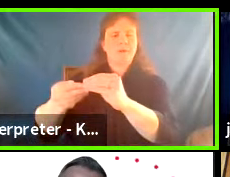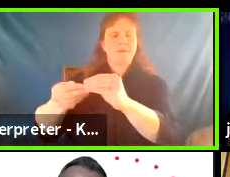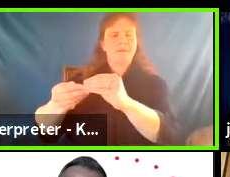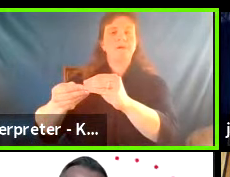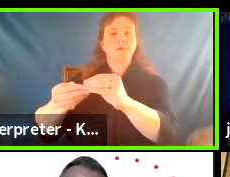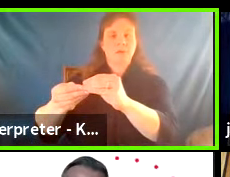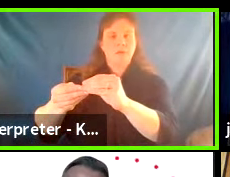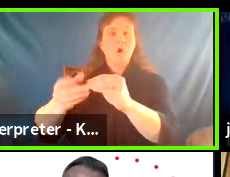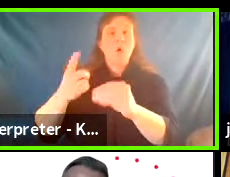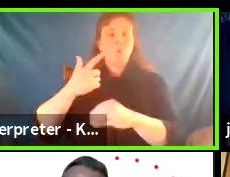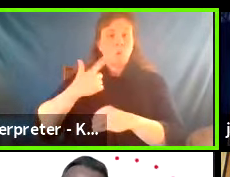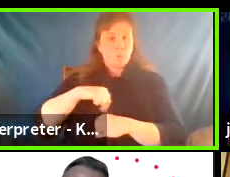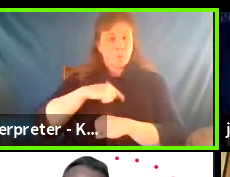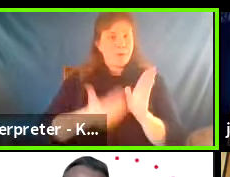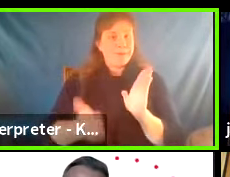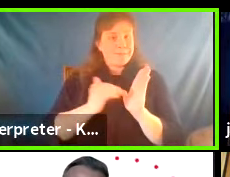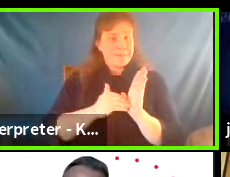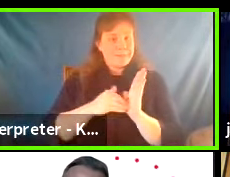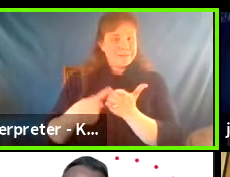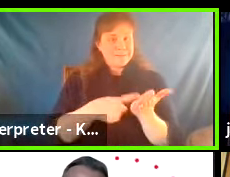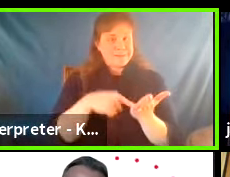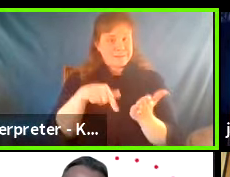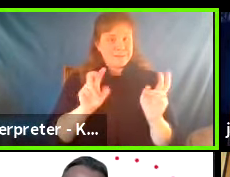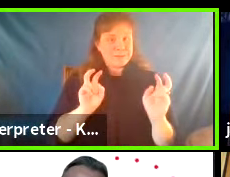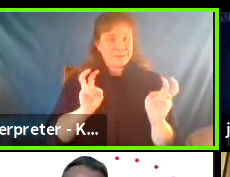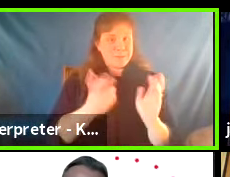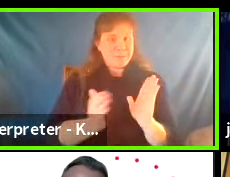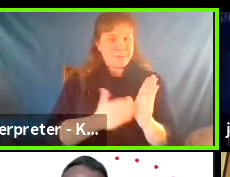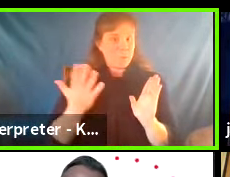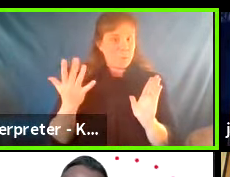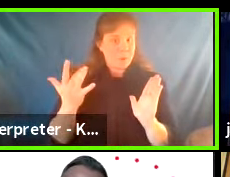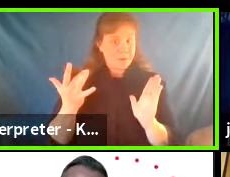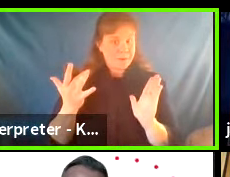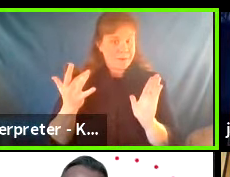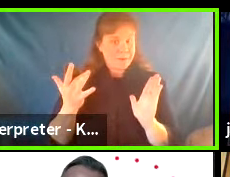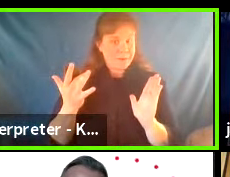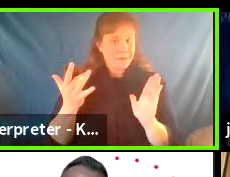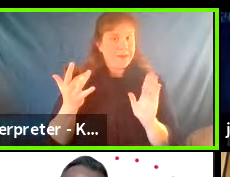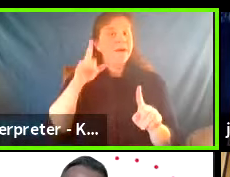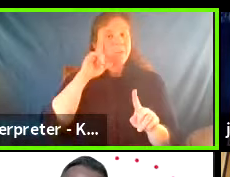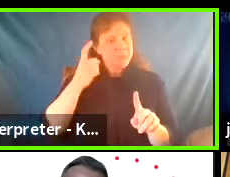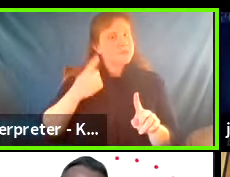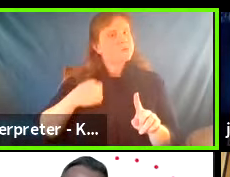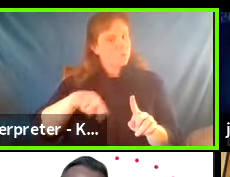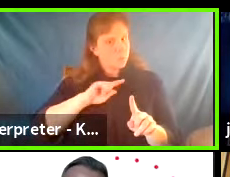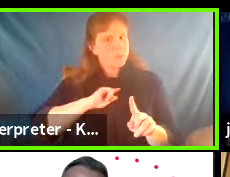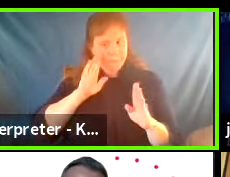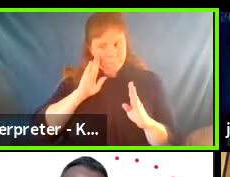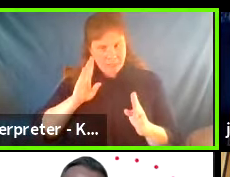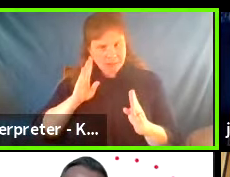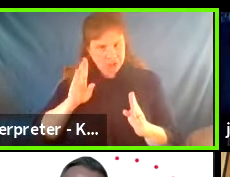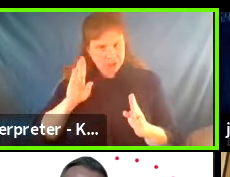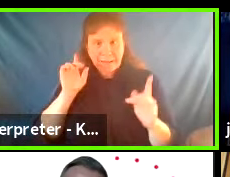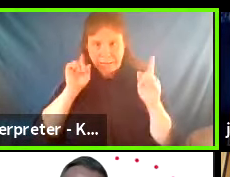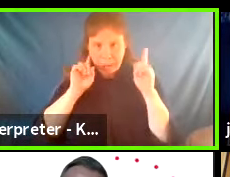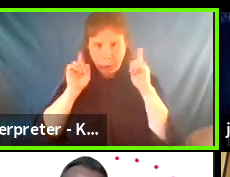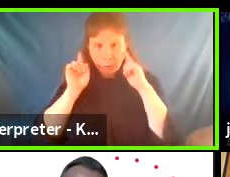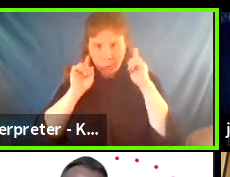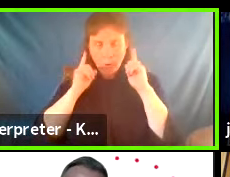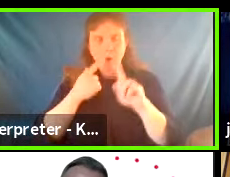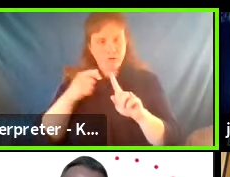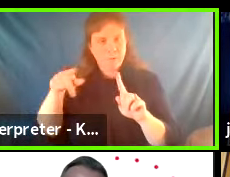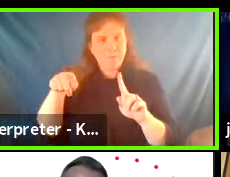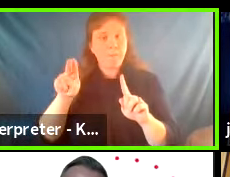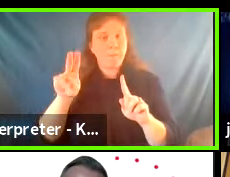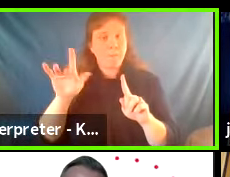this conversation is that we hear from the public that the